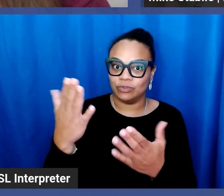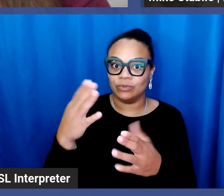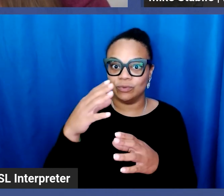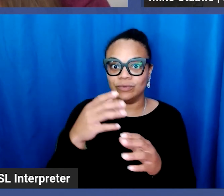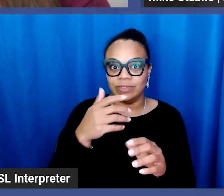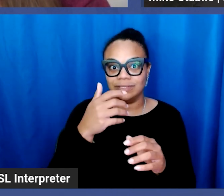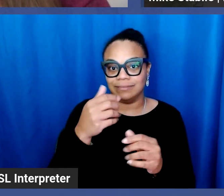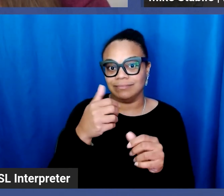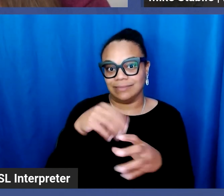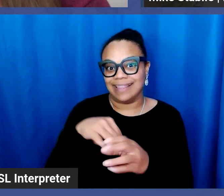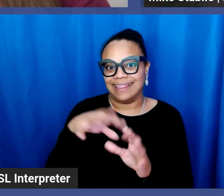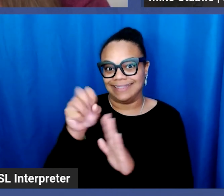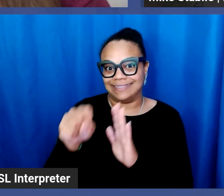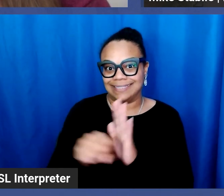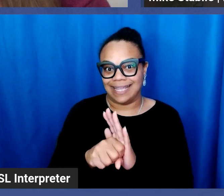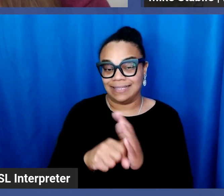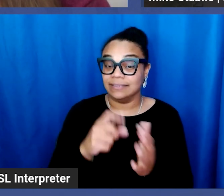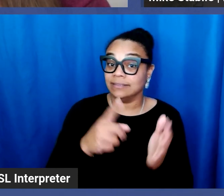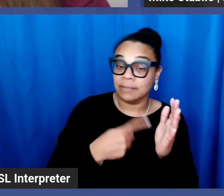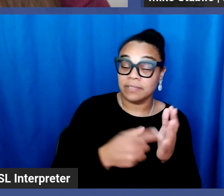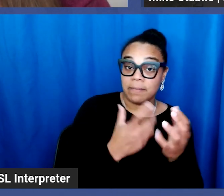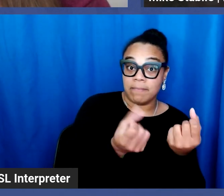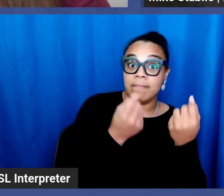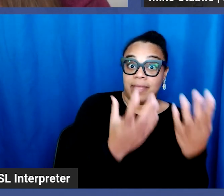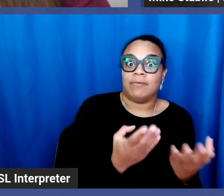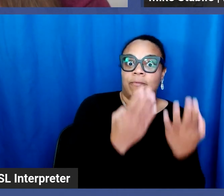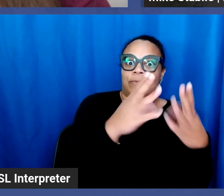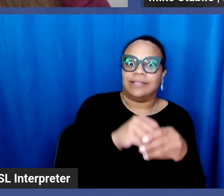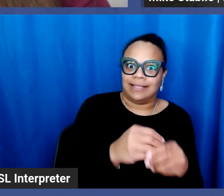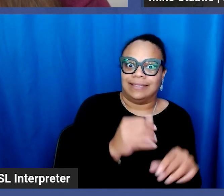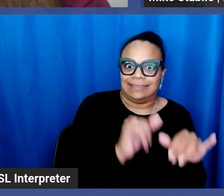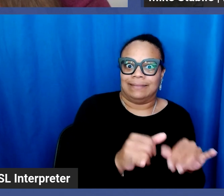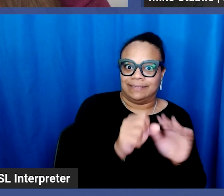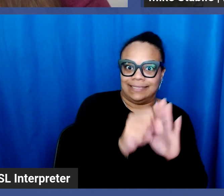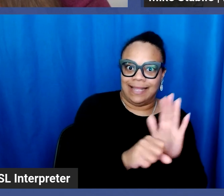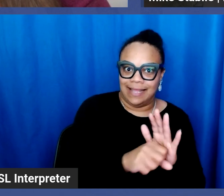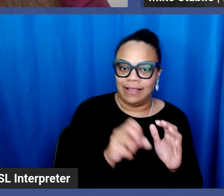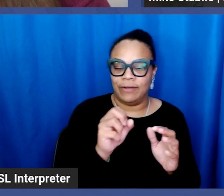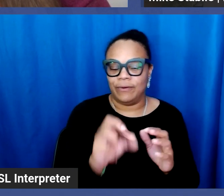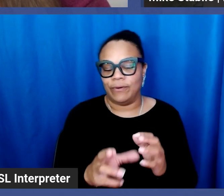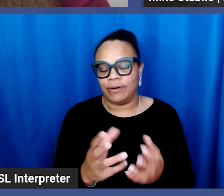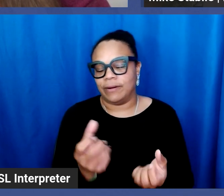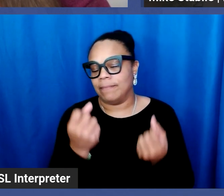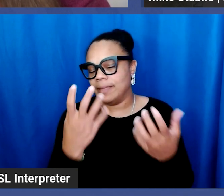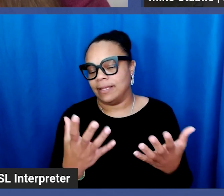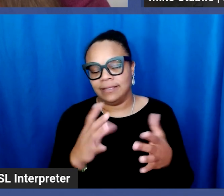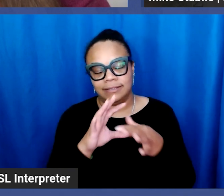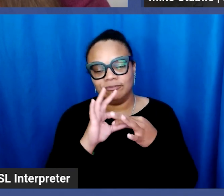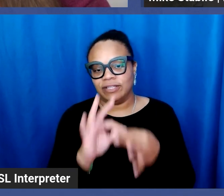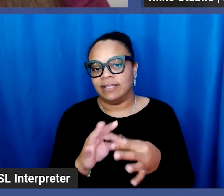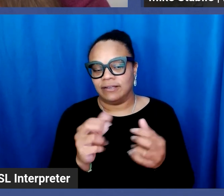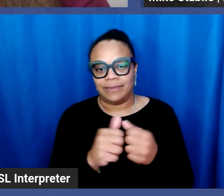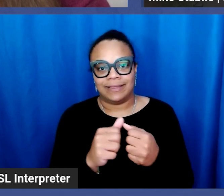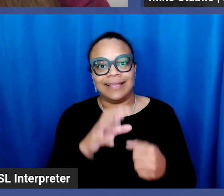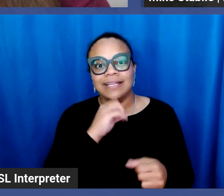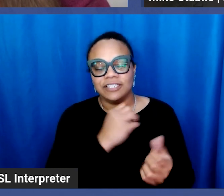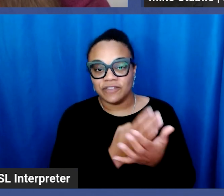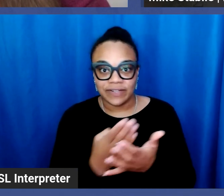sometimes multiples in each state or variations around age verification. And those